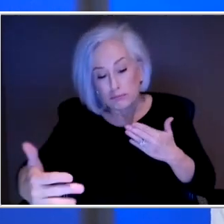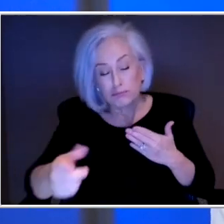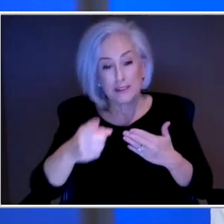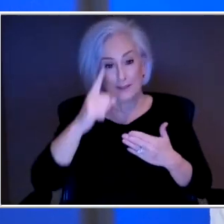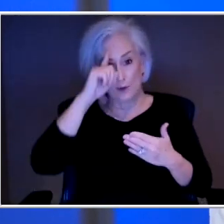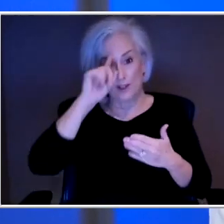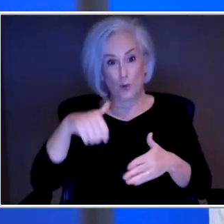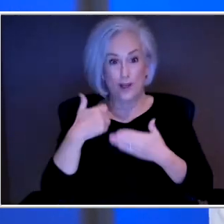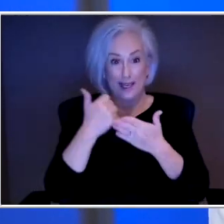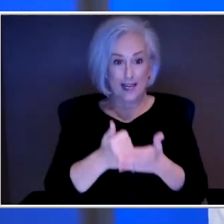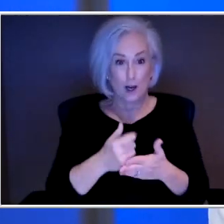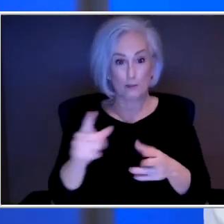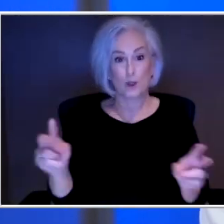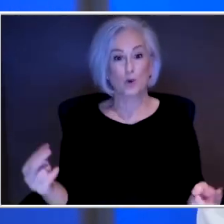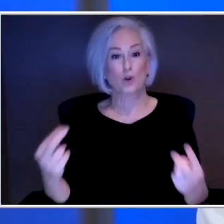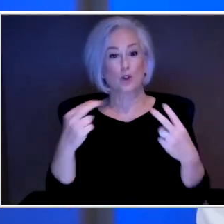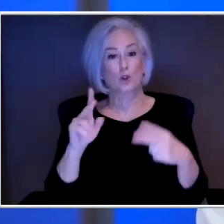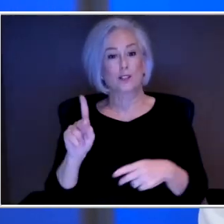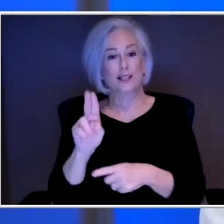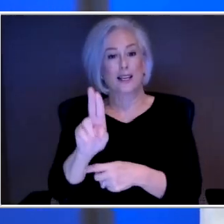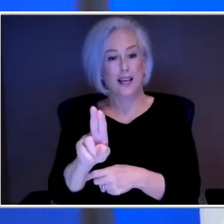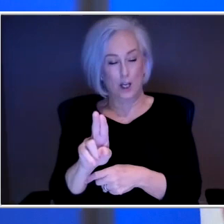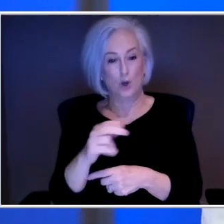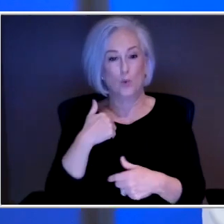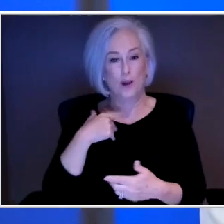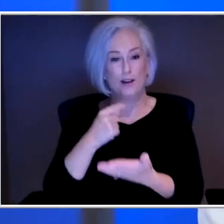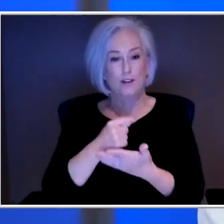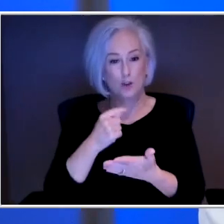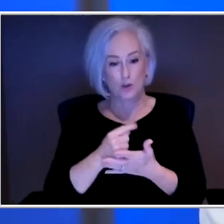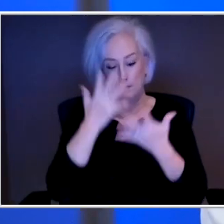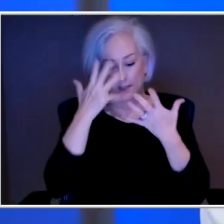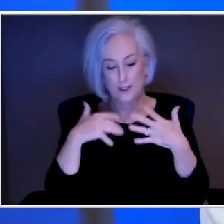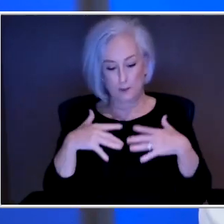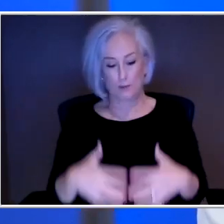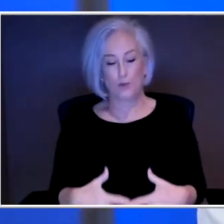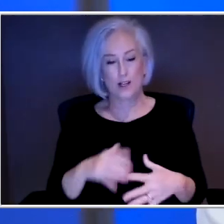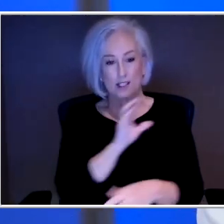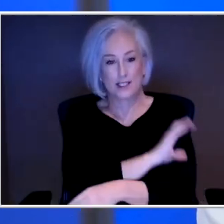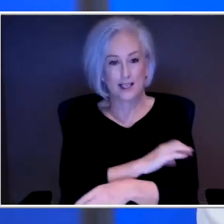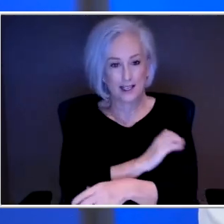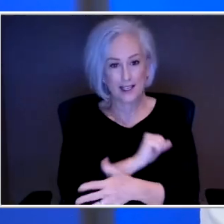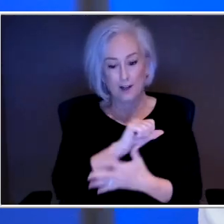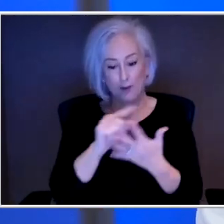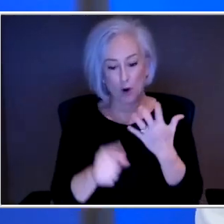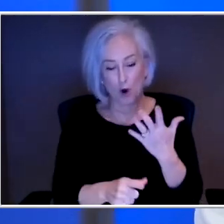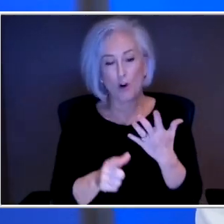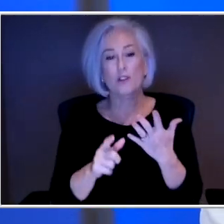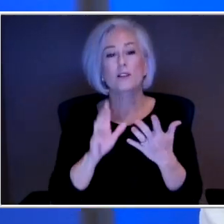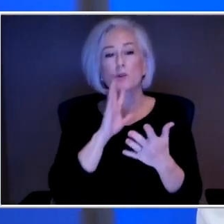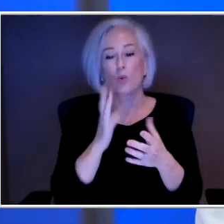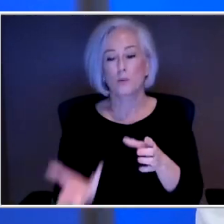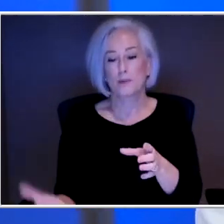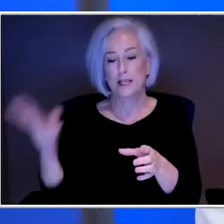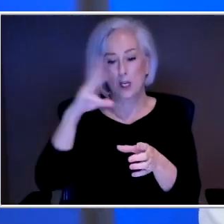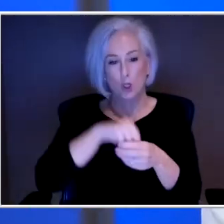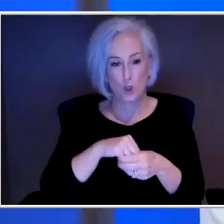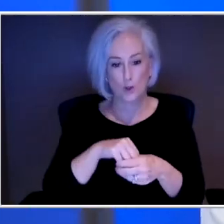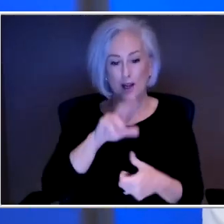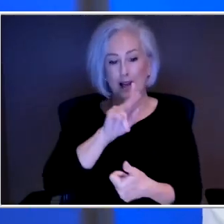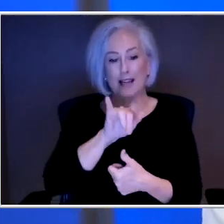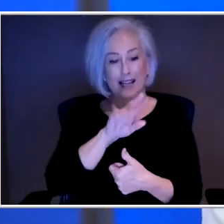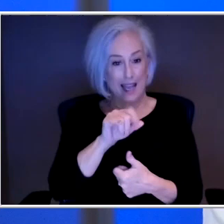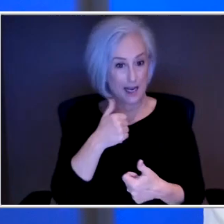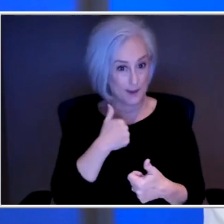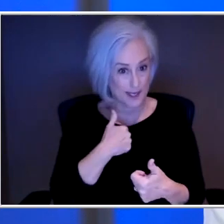or look on the health system website. We have a treatment-resistant depression clinic that all of these substances are eventually going to be folded into, and right now we have ketamine and a few other